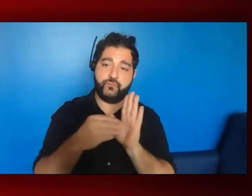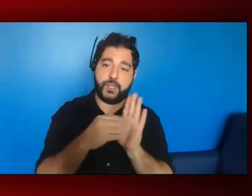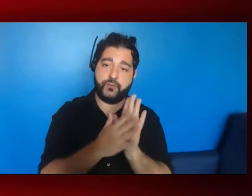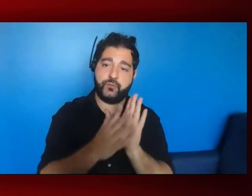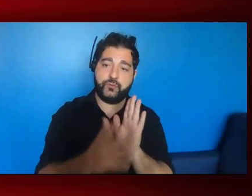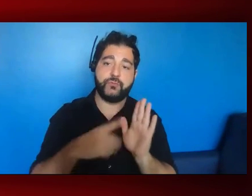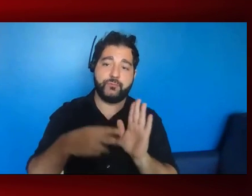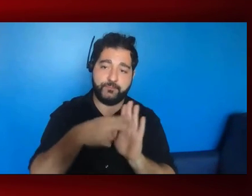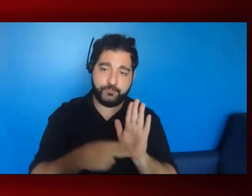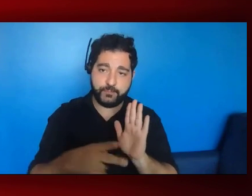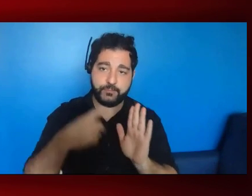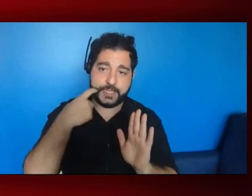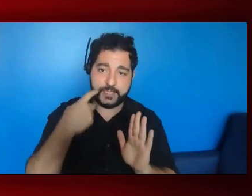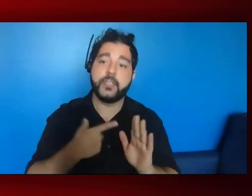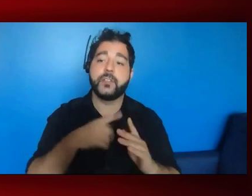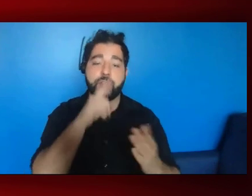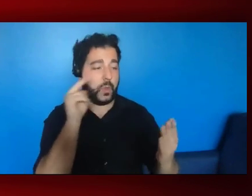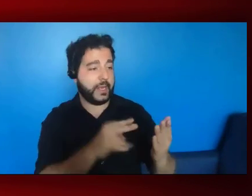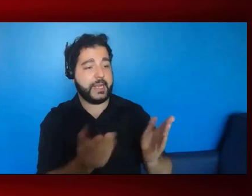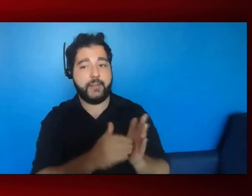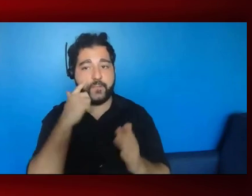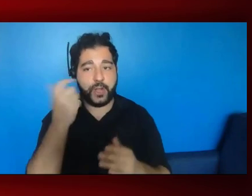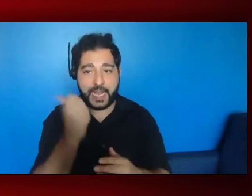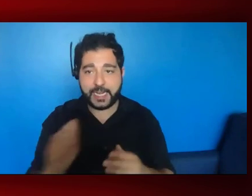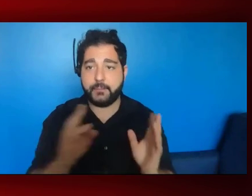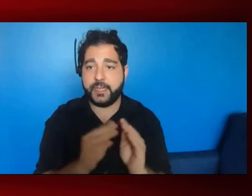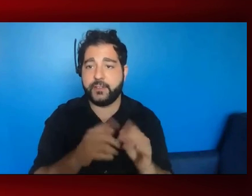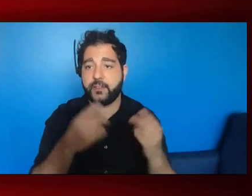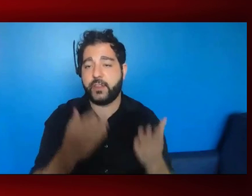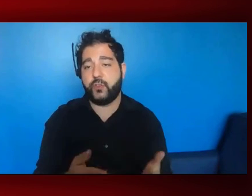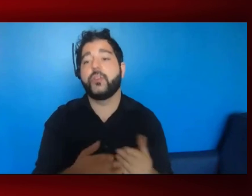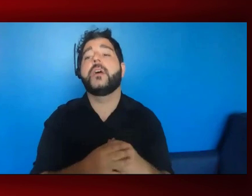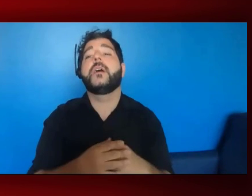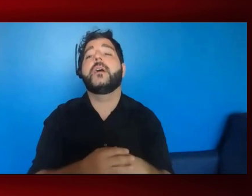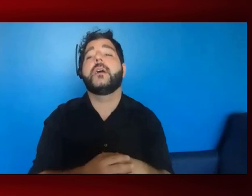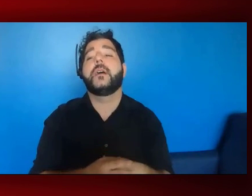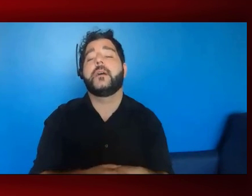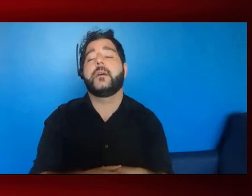to check back for any meetings that are not with a meeting time at this point.